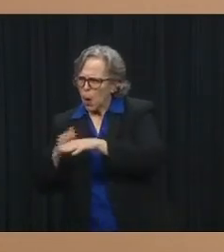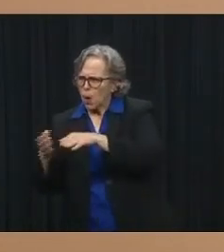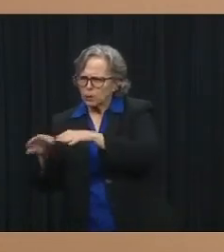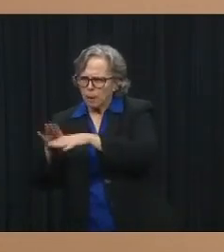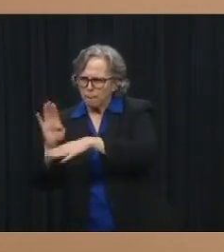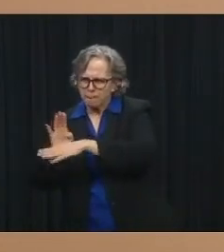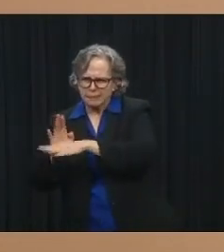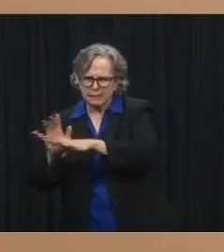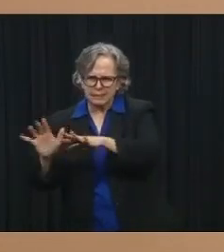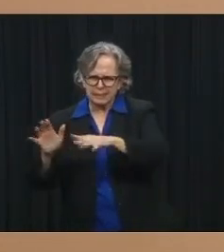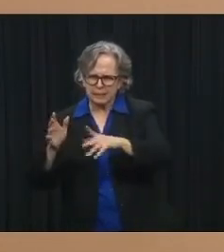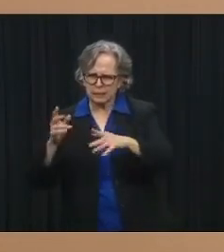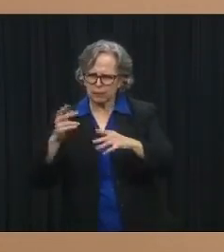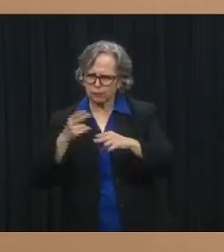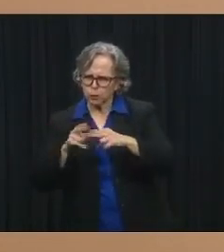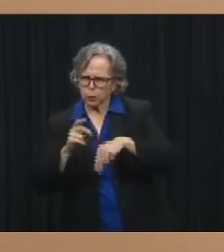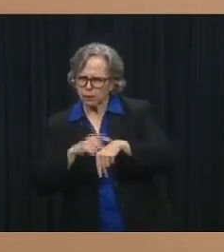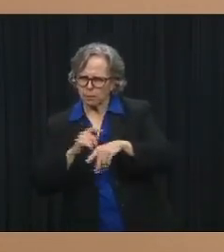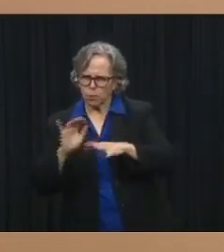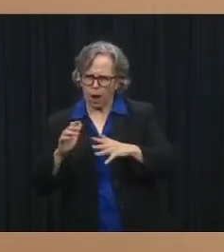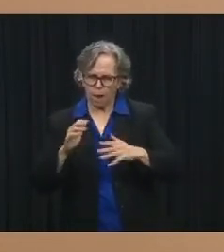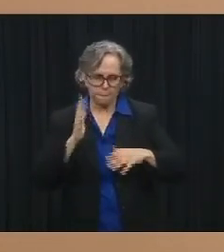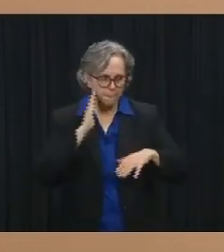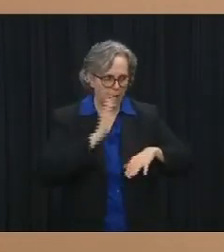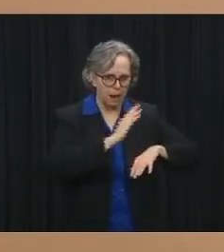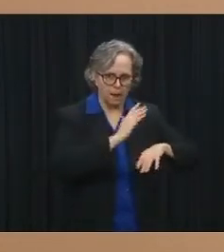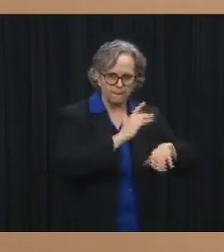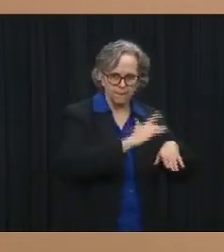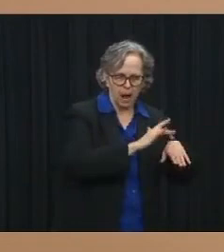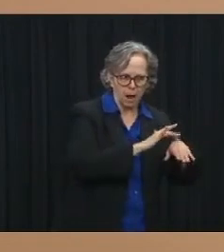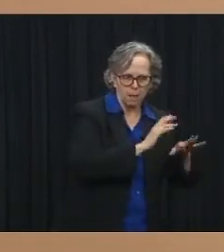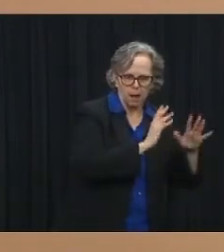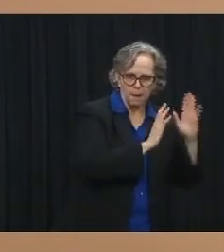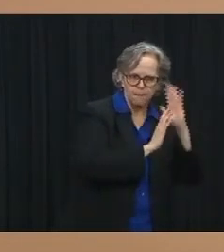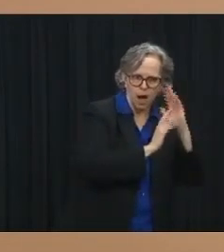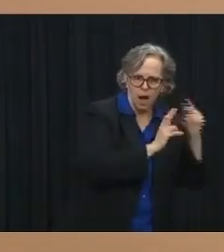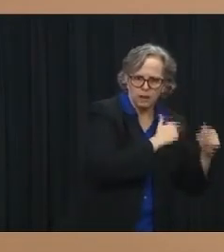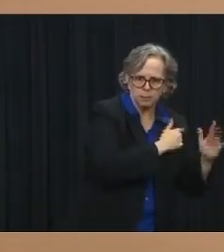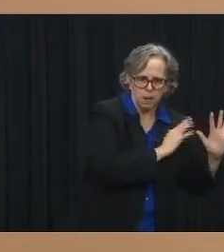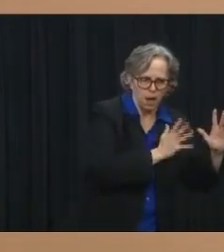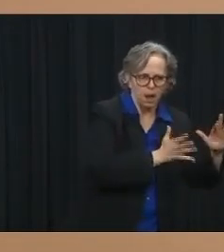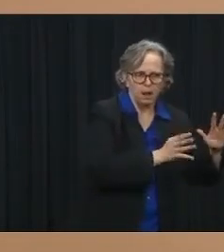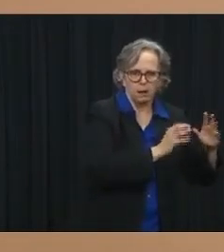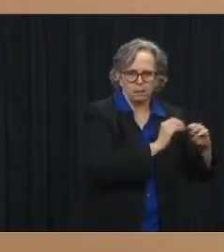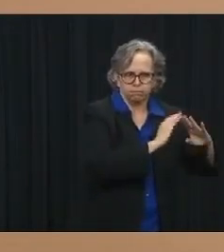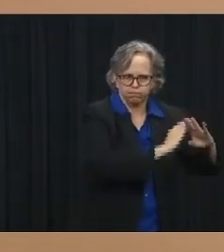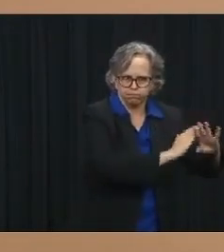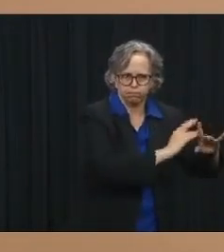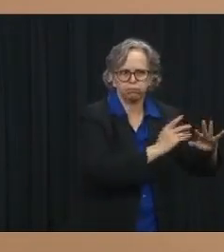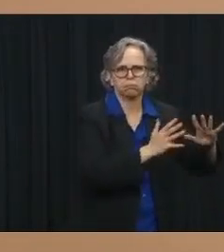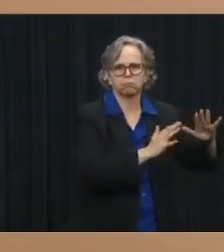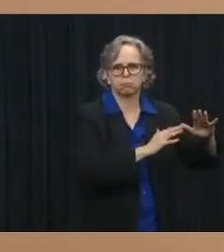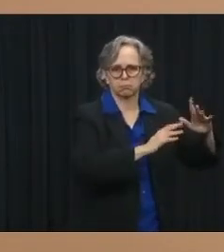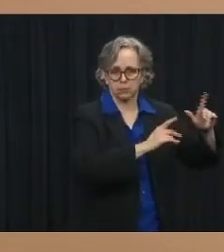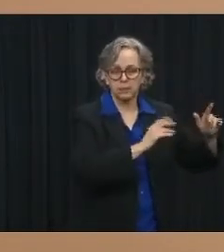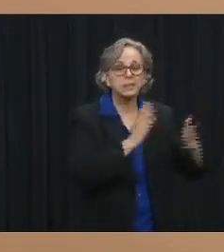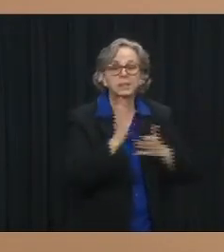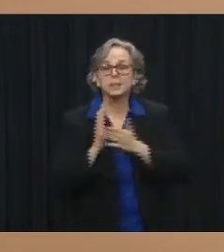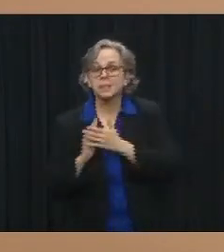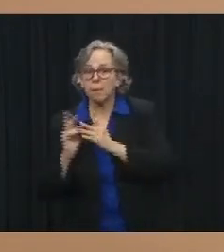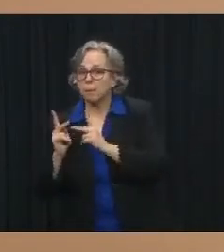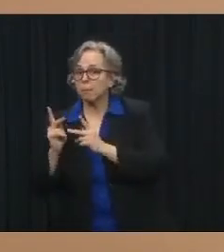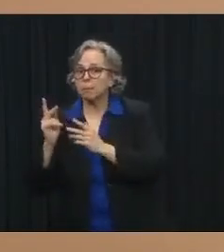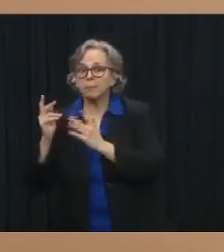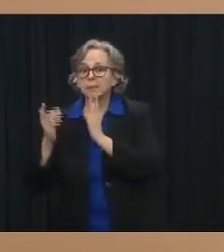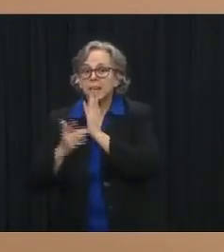that capacity, and then use those techniques you're hearing about. Herd immunity, yes, some of us will get sick, and when we're on the other side of